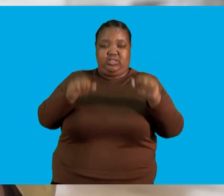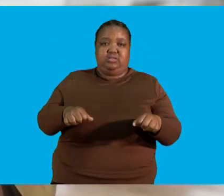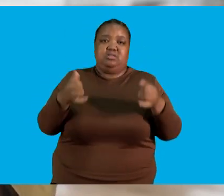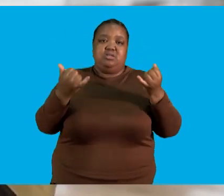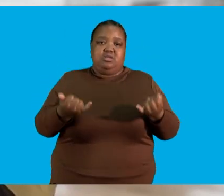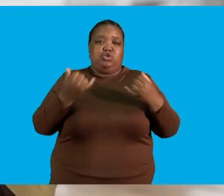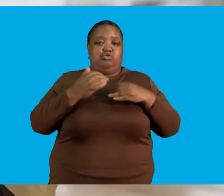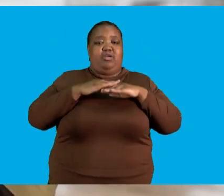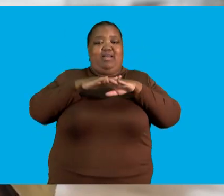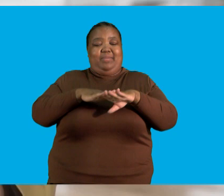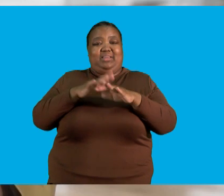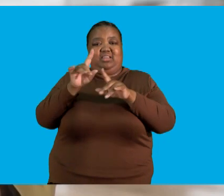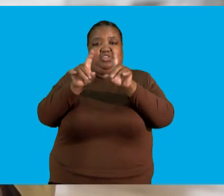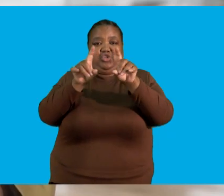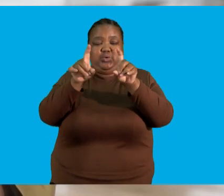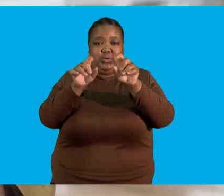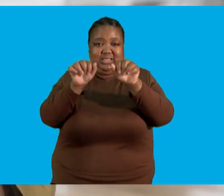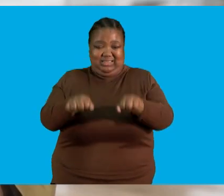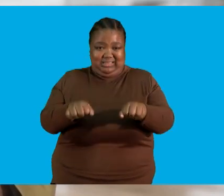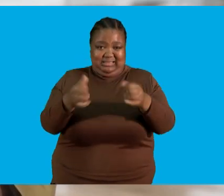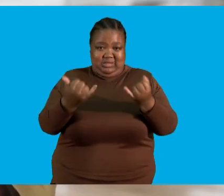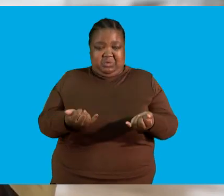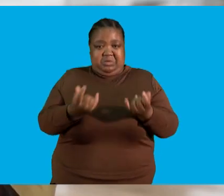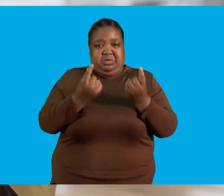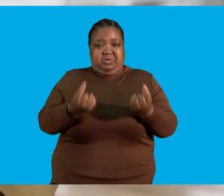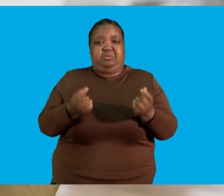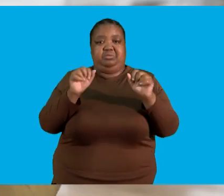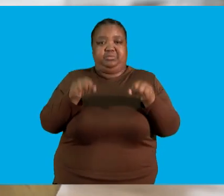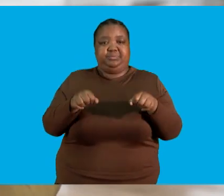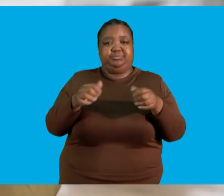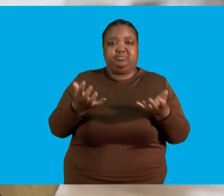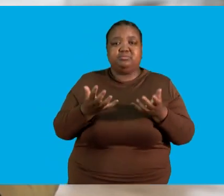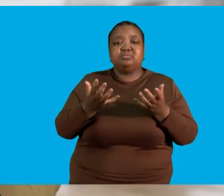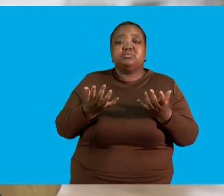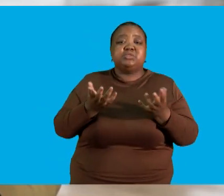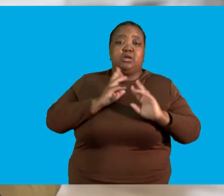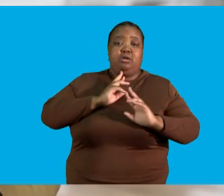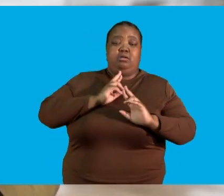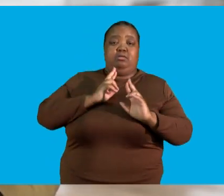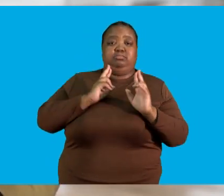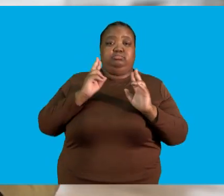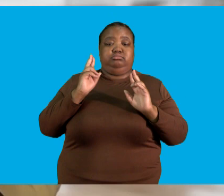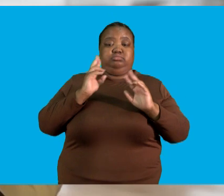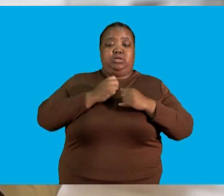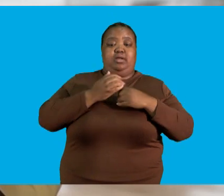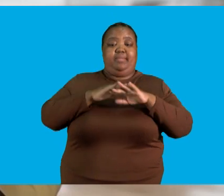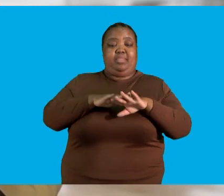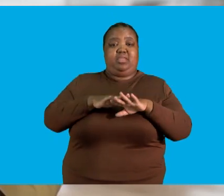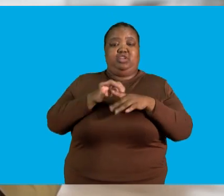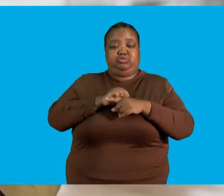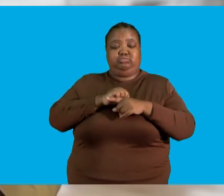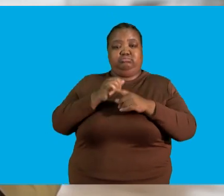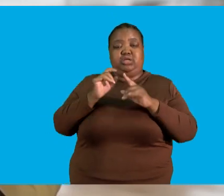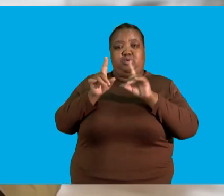The focus is on application questions, so we'll be looking into addressing or trying to respond to these